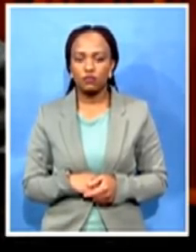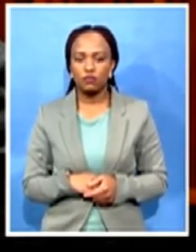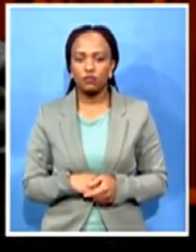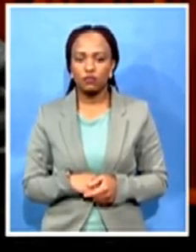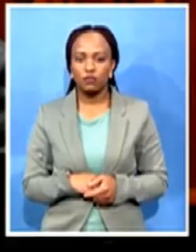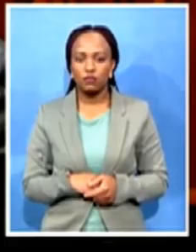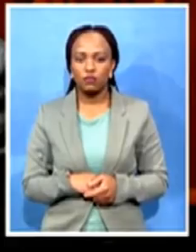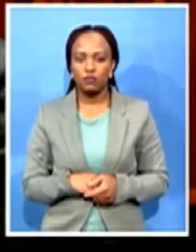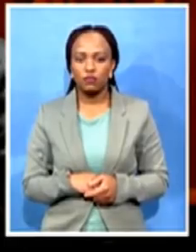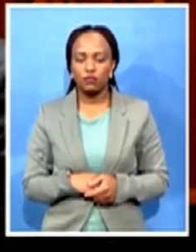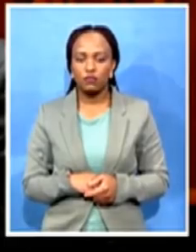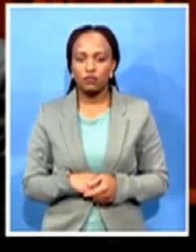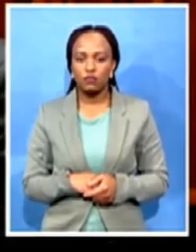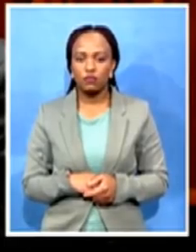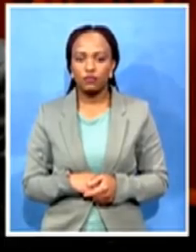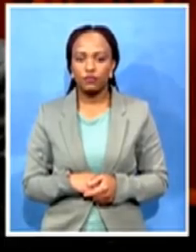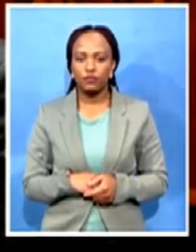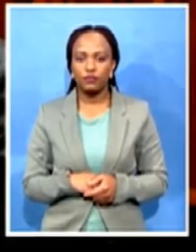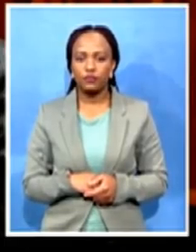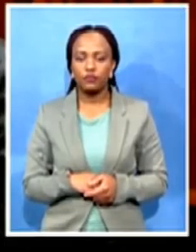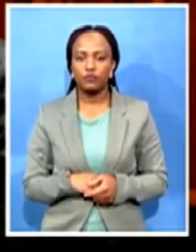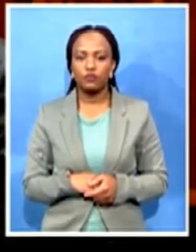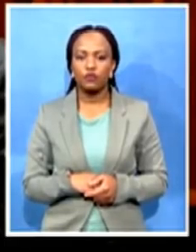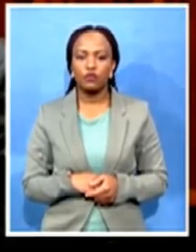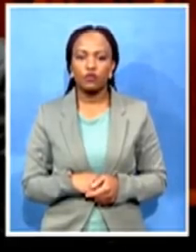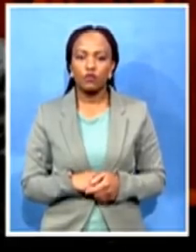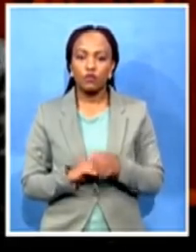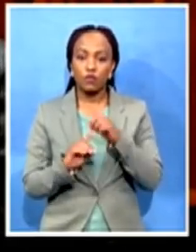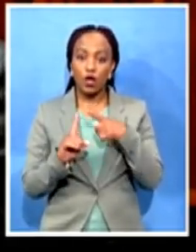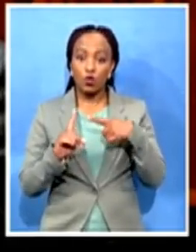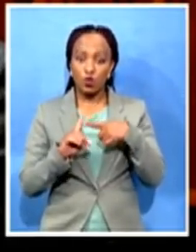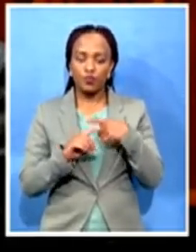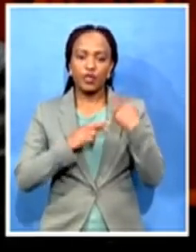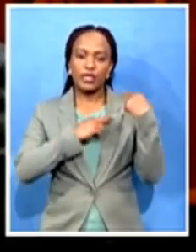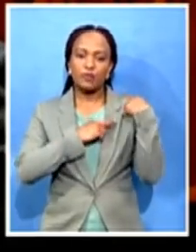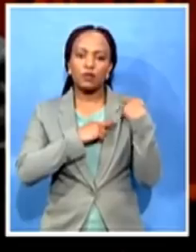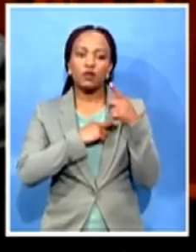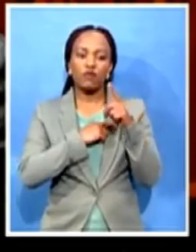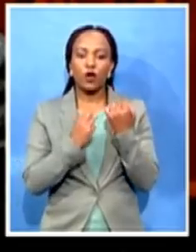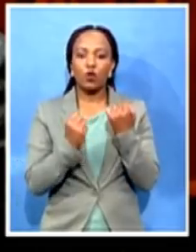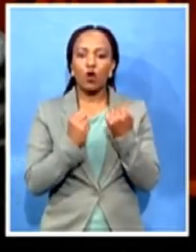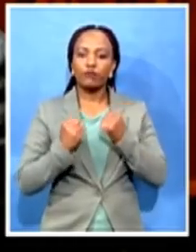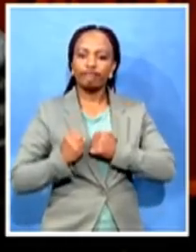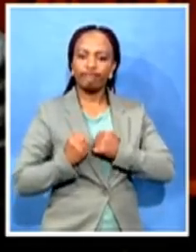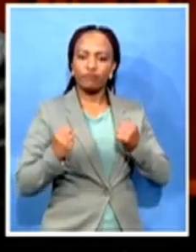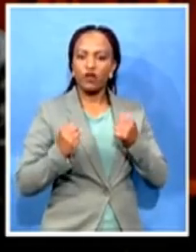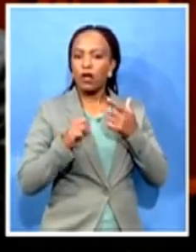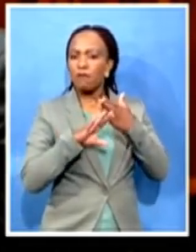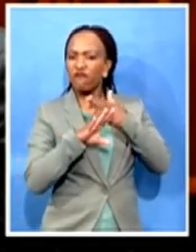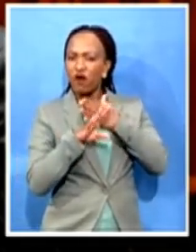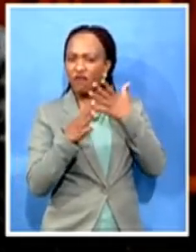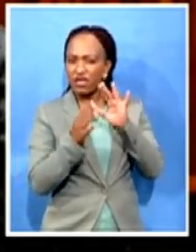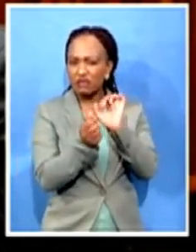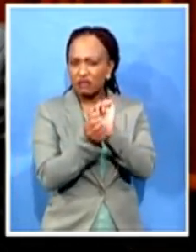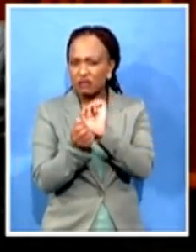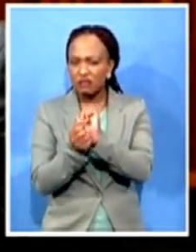There is a duty on you to disclose to the court should you have previously been convicted of any offence at any time in any court.